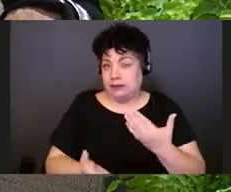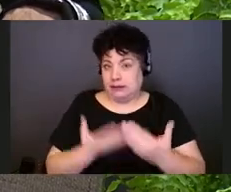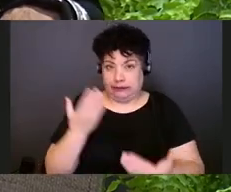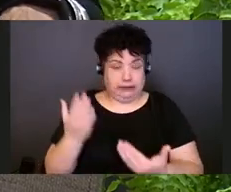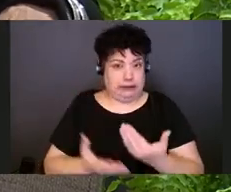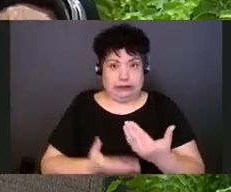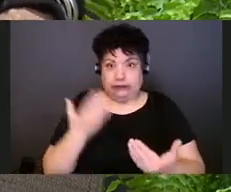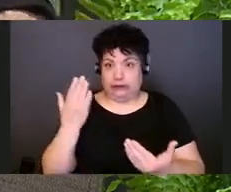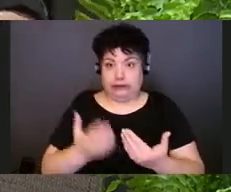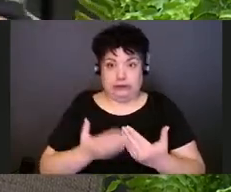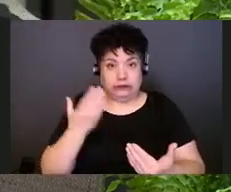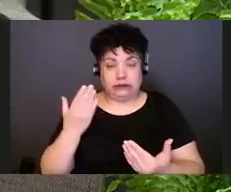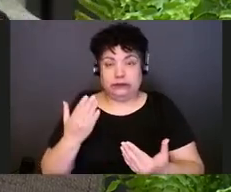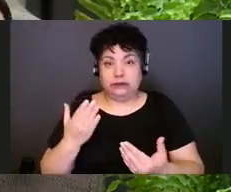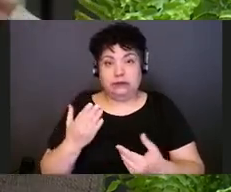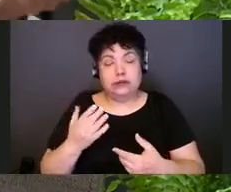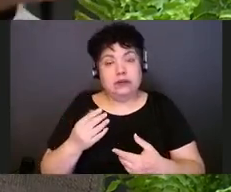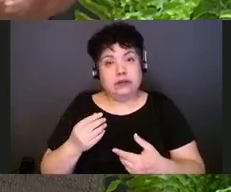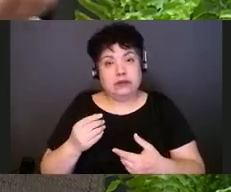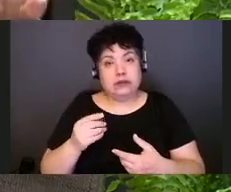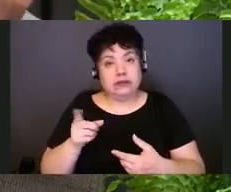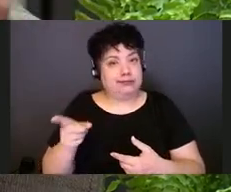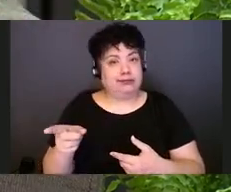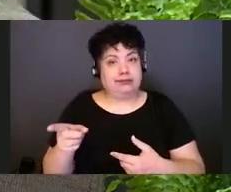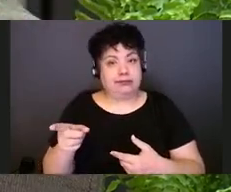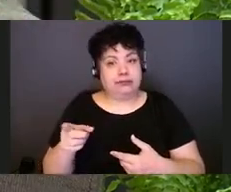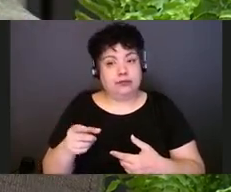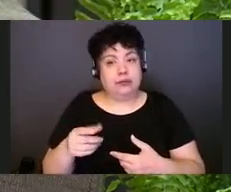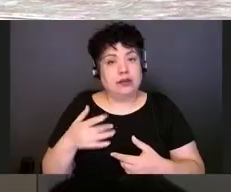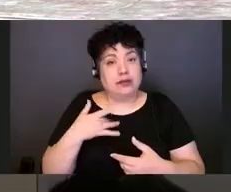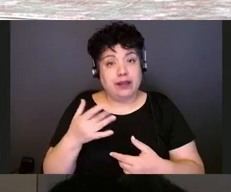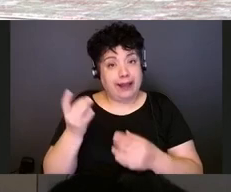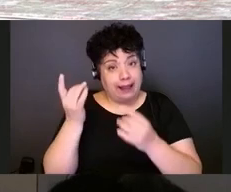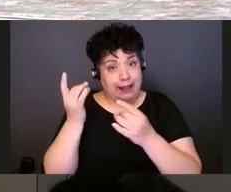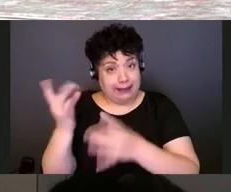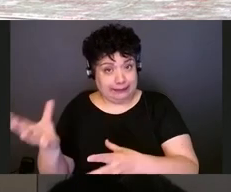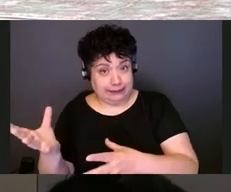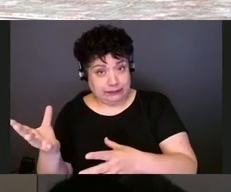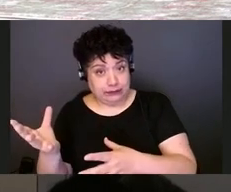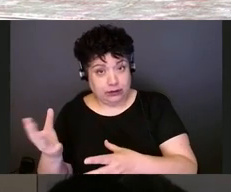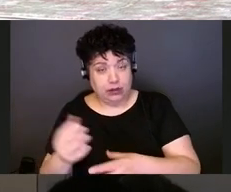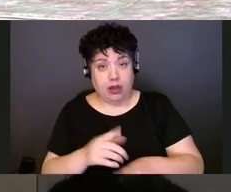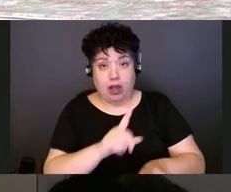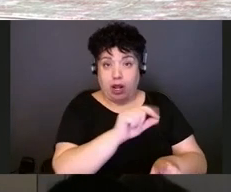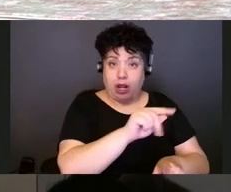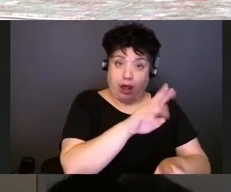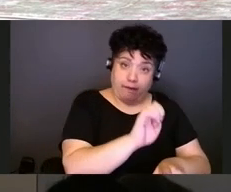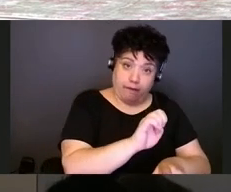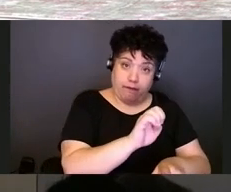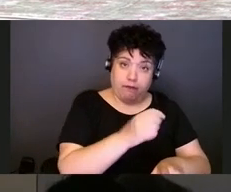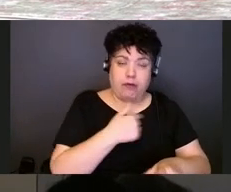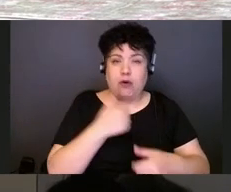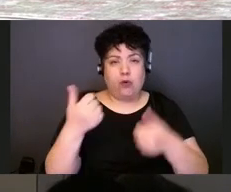You just say to yourself, I got hate here, I got love here. Which one am I going to pick?